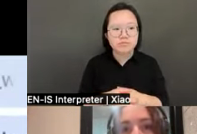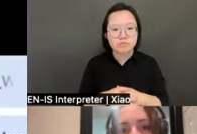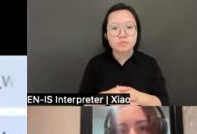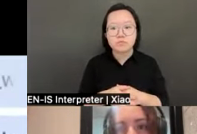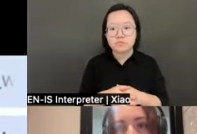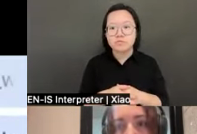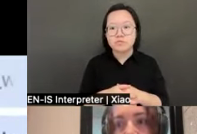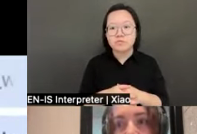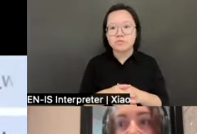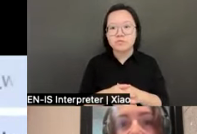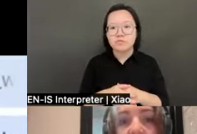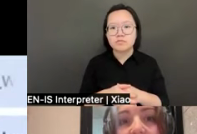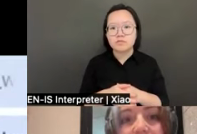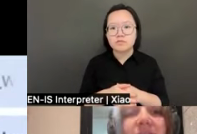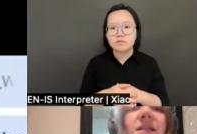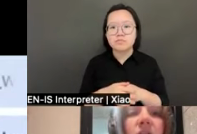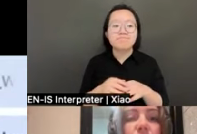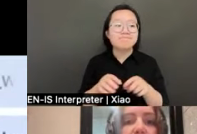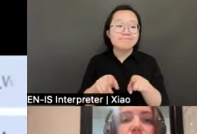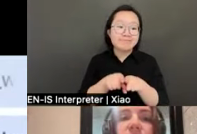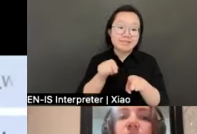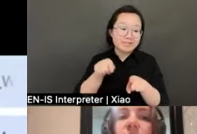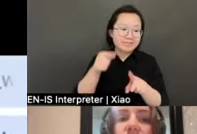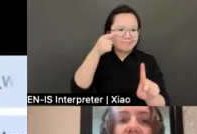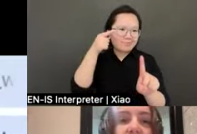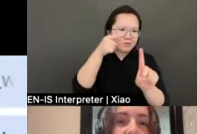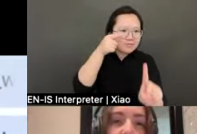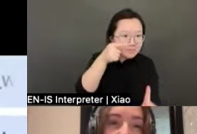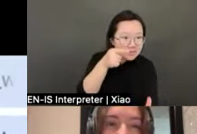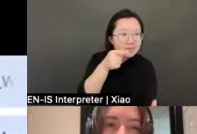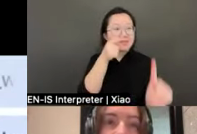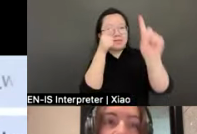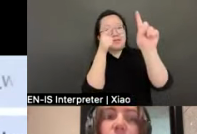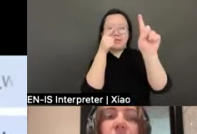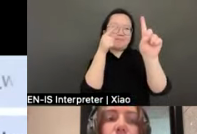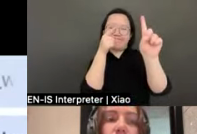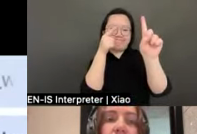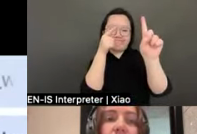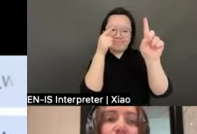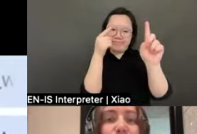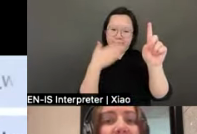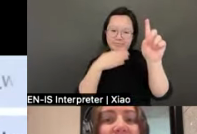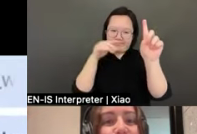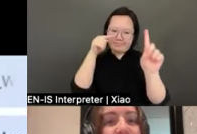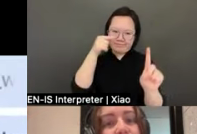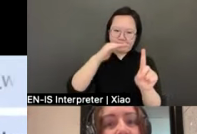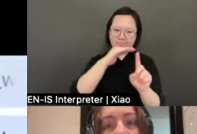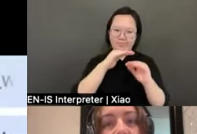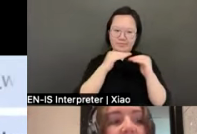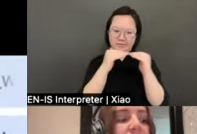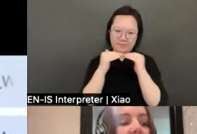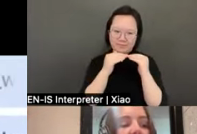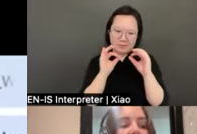put low estimates rather than higher estimates. We know that we all tend to overpromise when we apply to